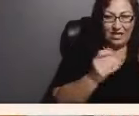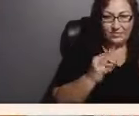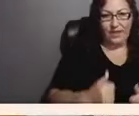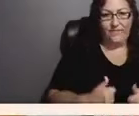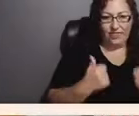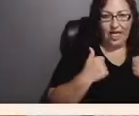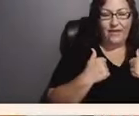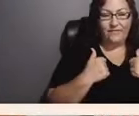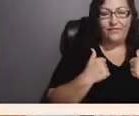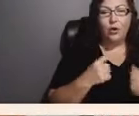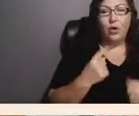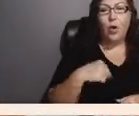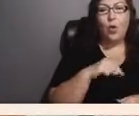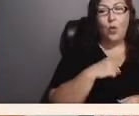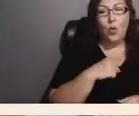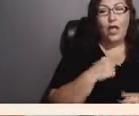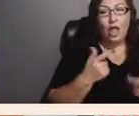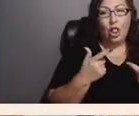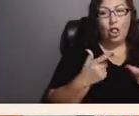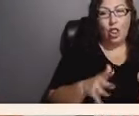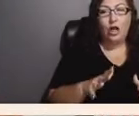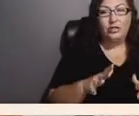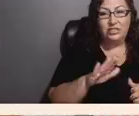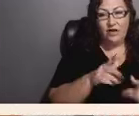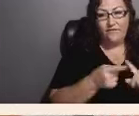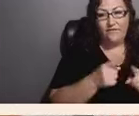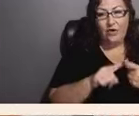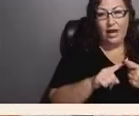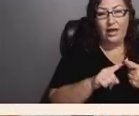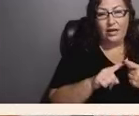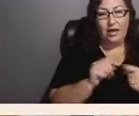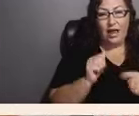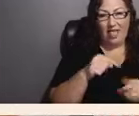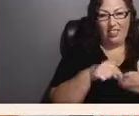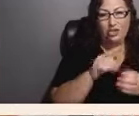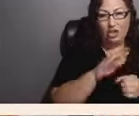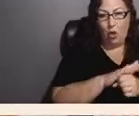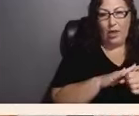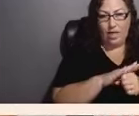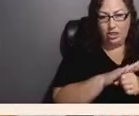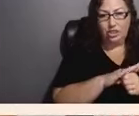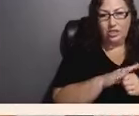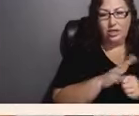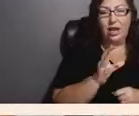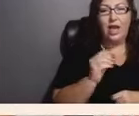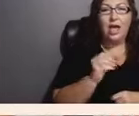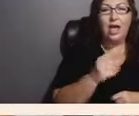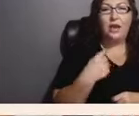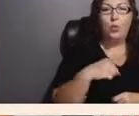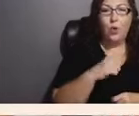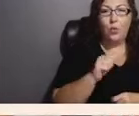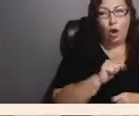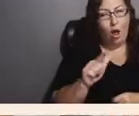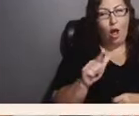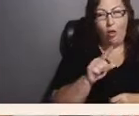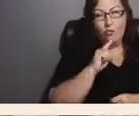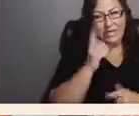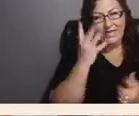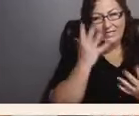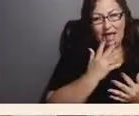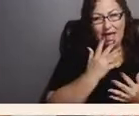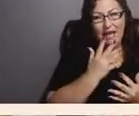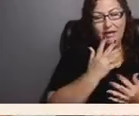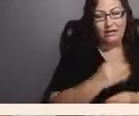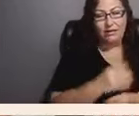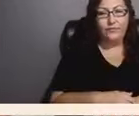We lost a dear friend at this location, and we were all very sad.